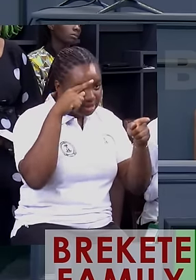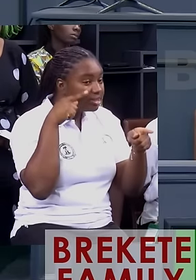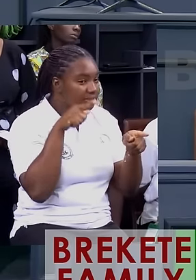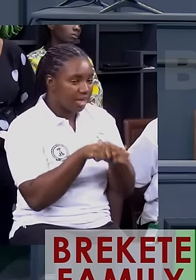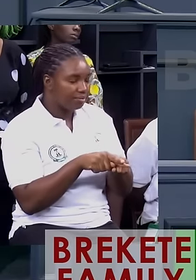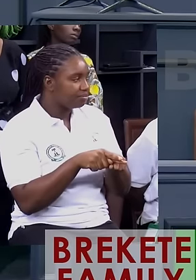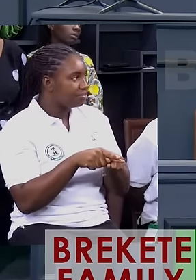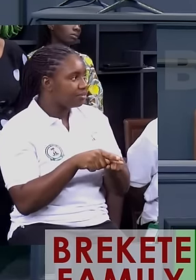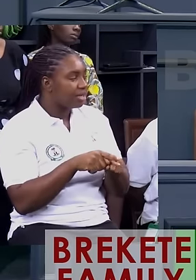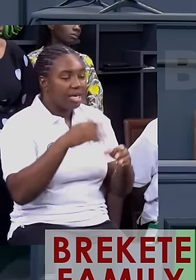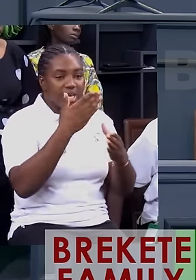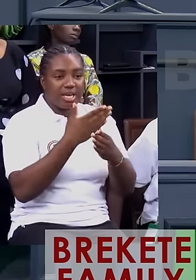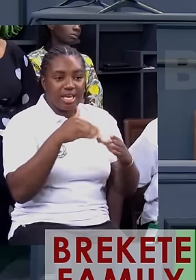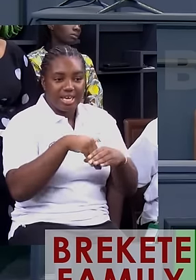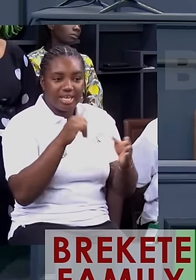that period,